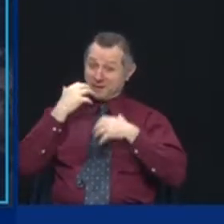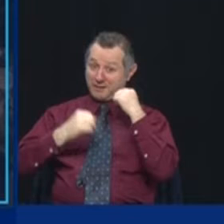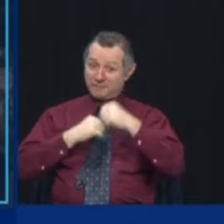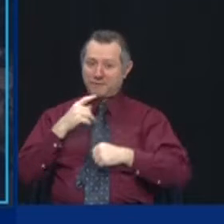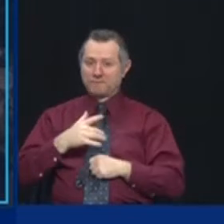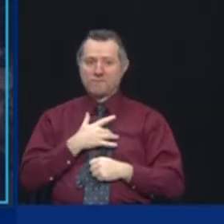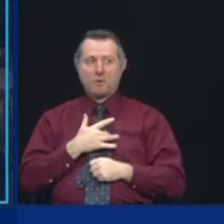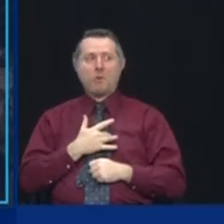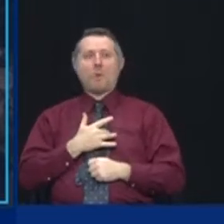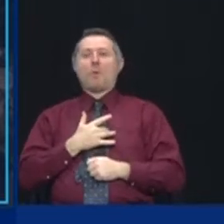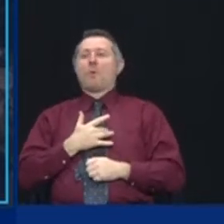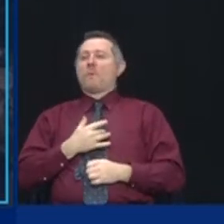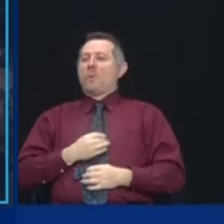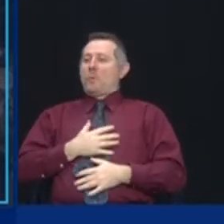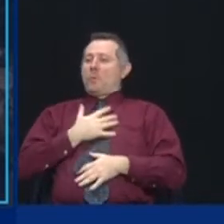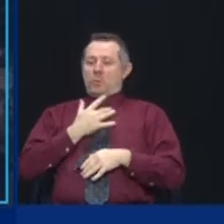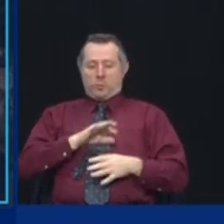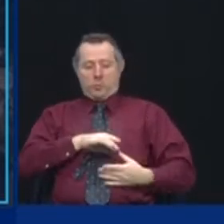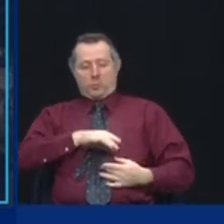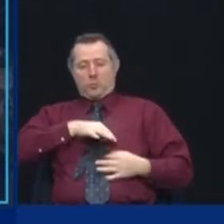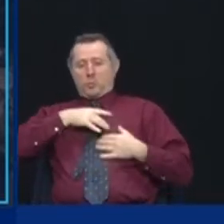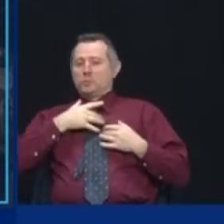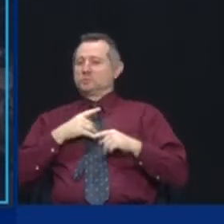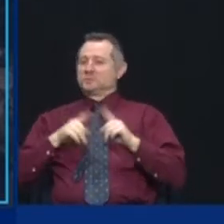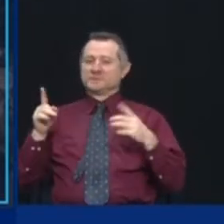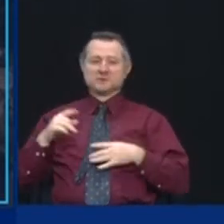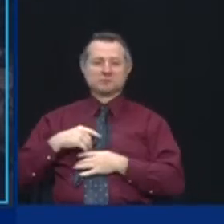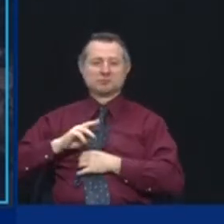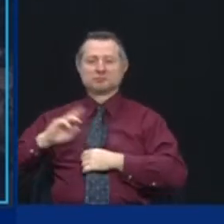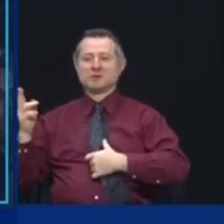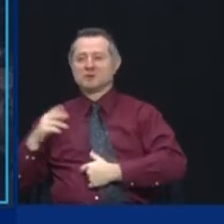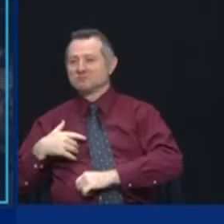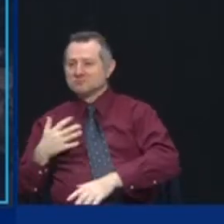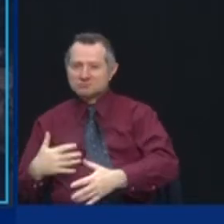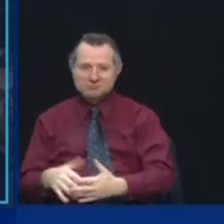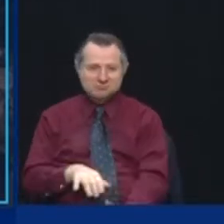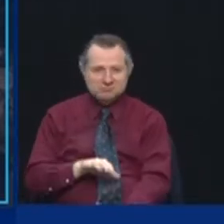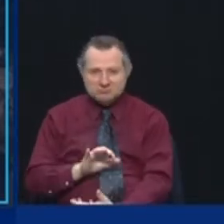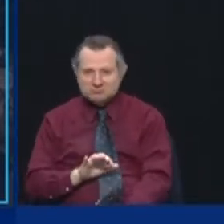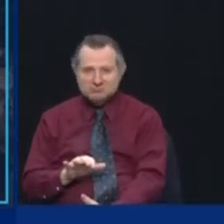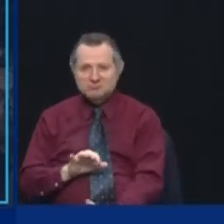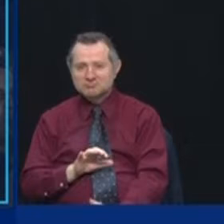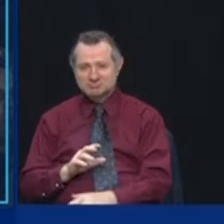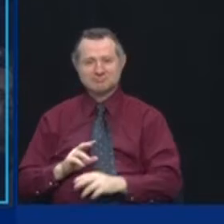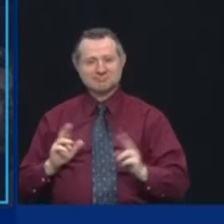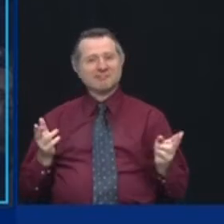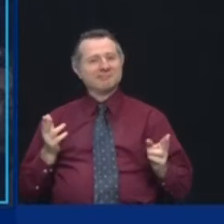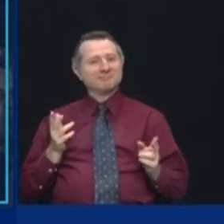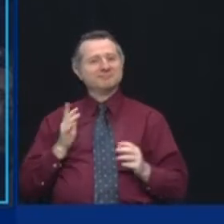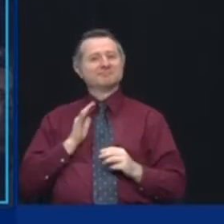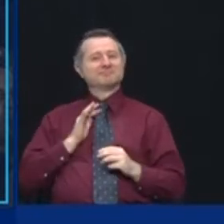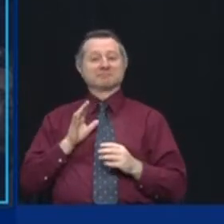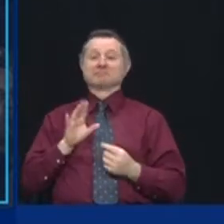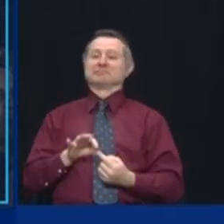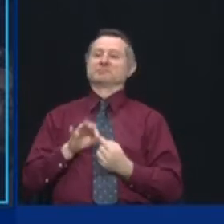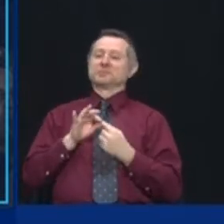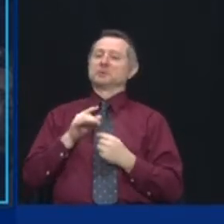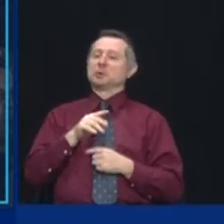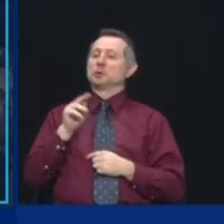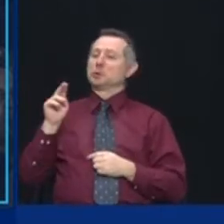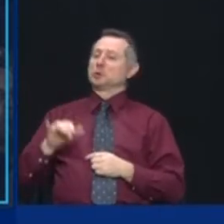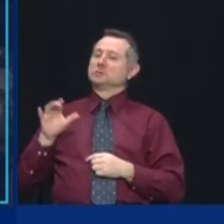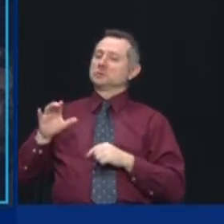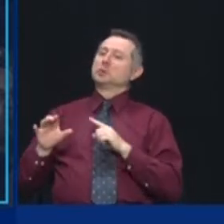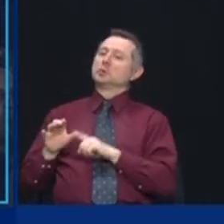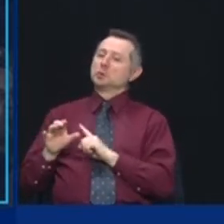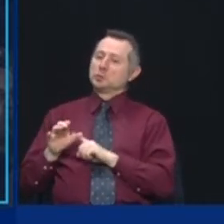feeling. And it gets your energy up and it gets your adrenaline up. So they're part of the game, especially a New York crowd, because New